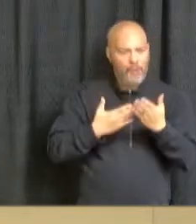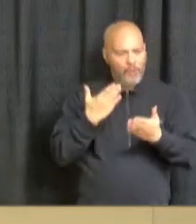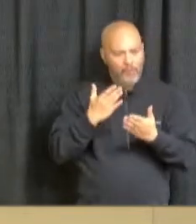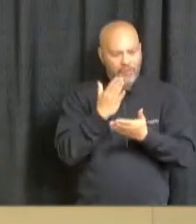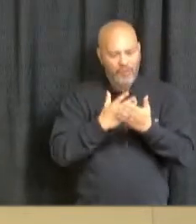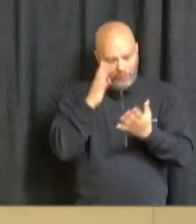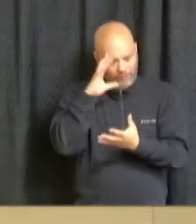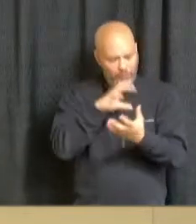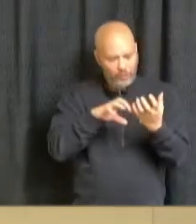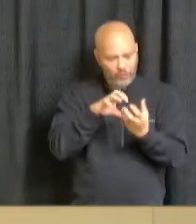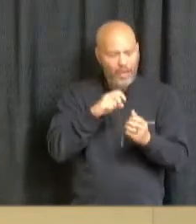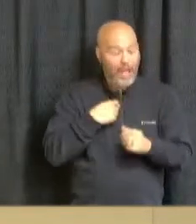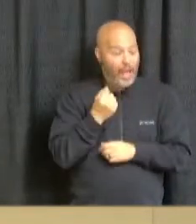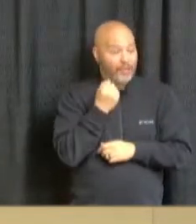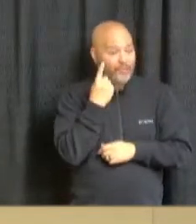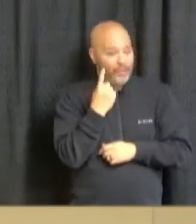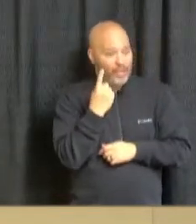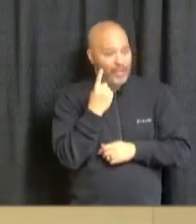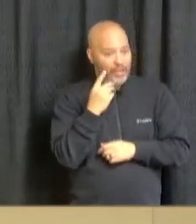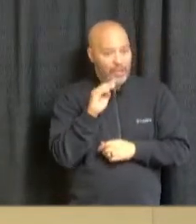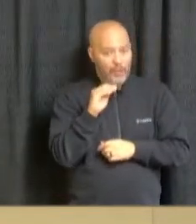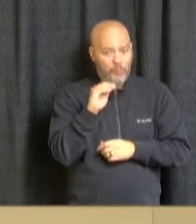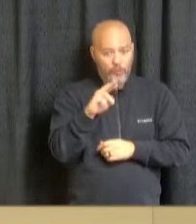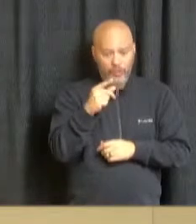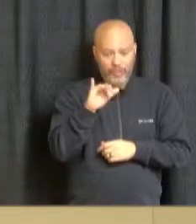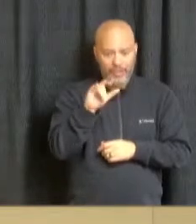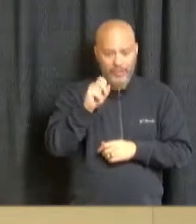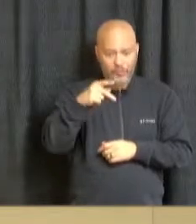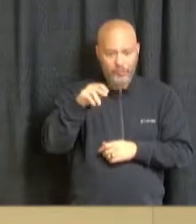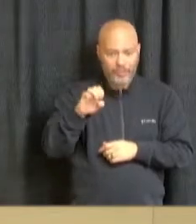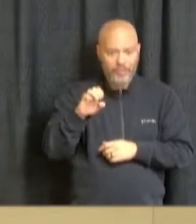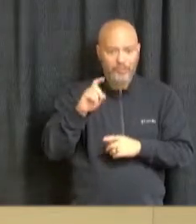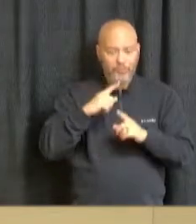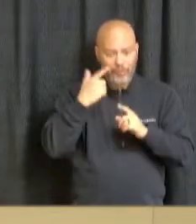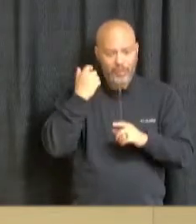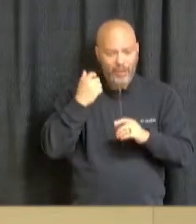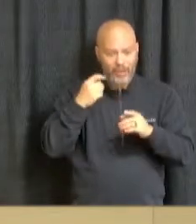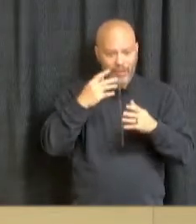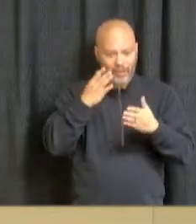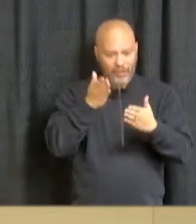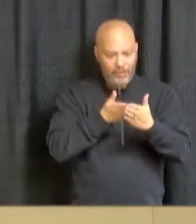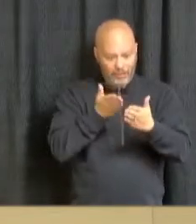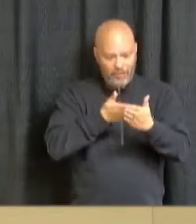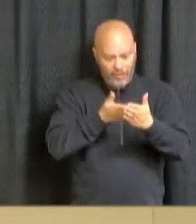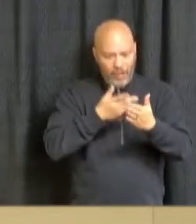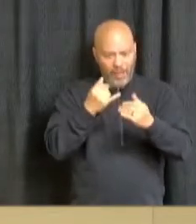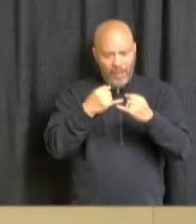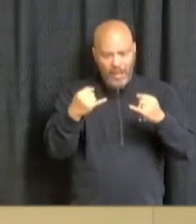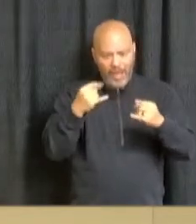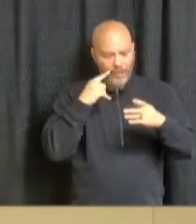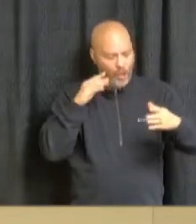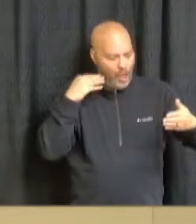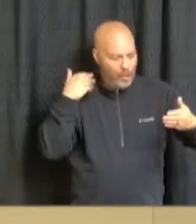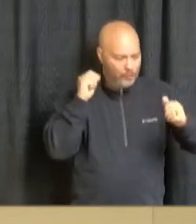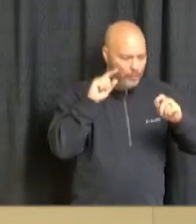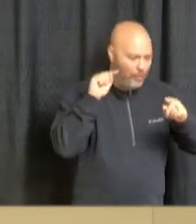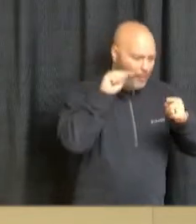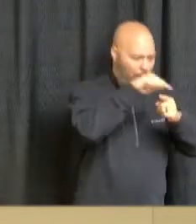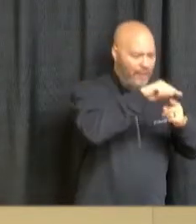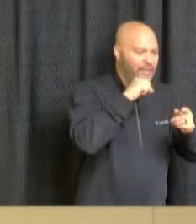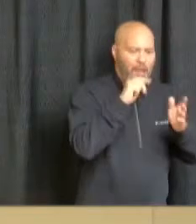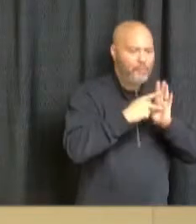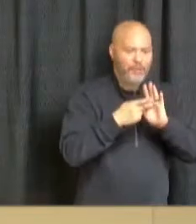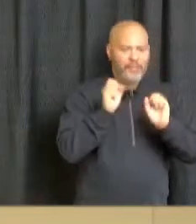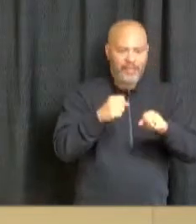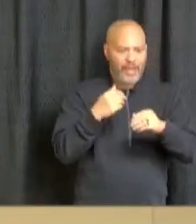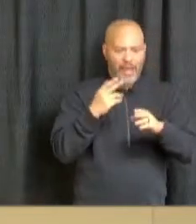some confusion. I understand that Mr. Gillespie was concerned because the hash lines go all the way back to the property line. That doesn't mean